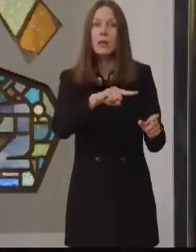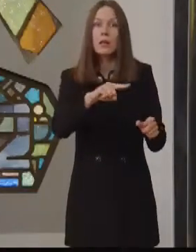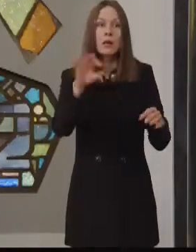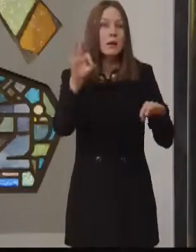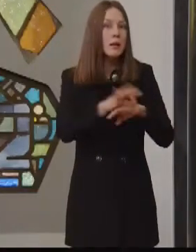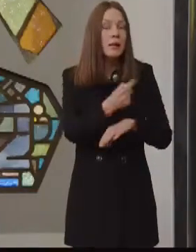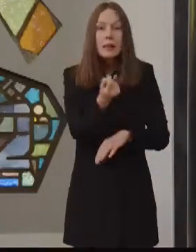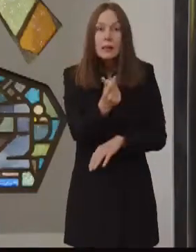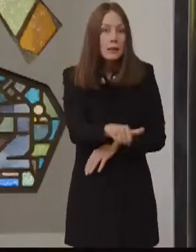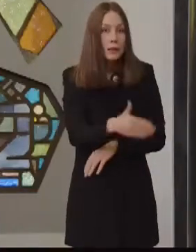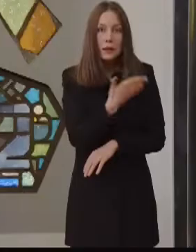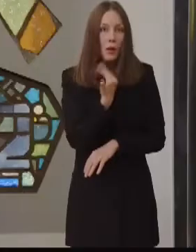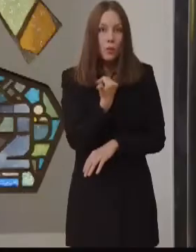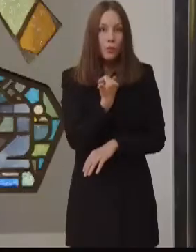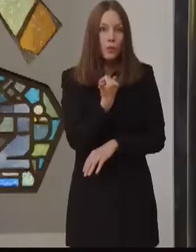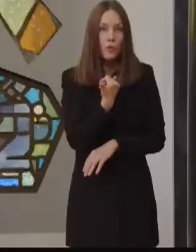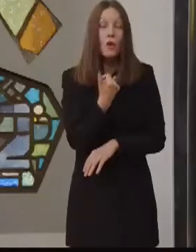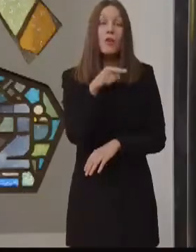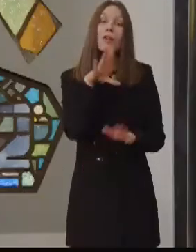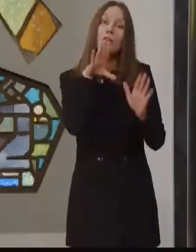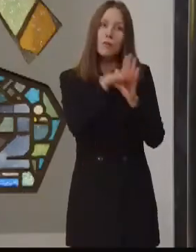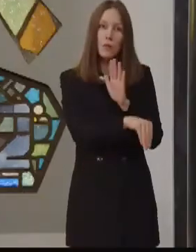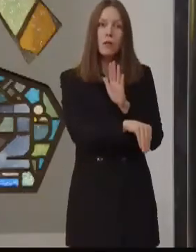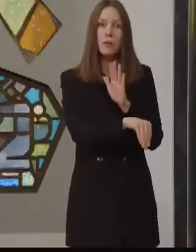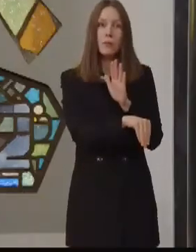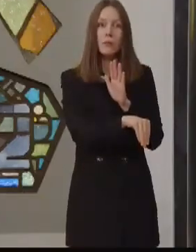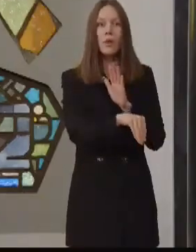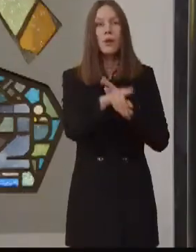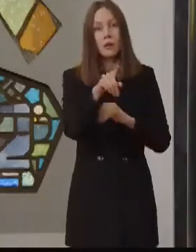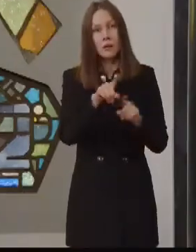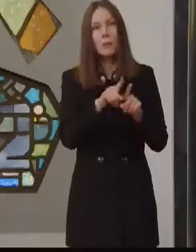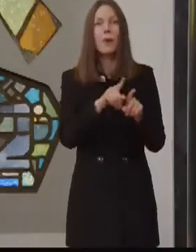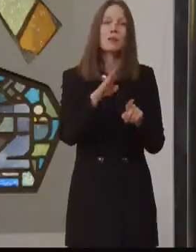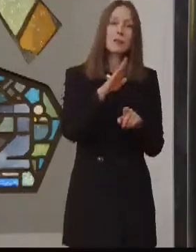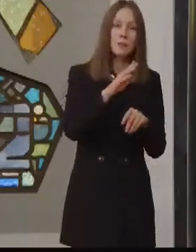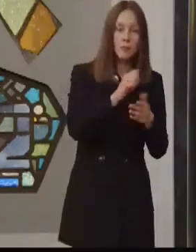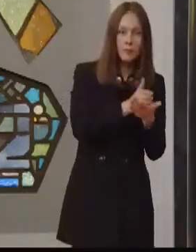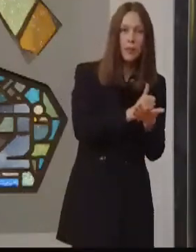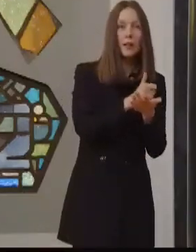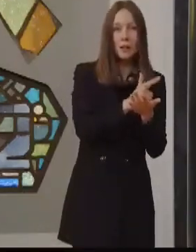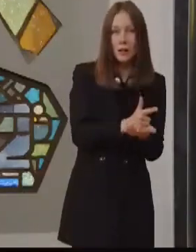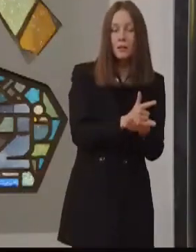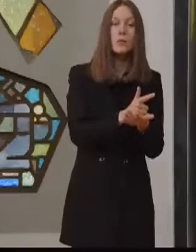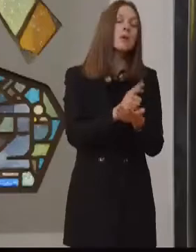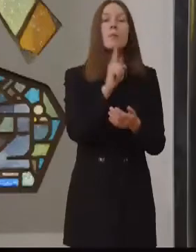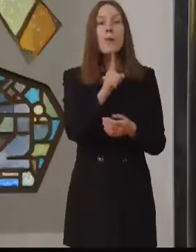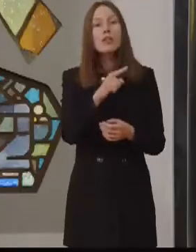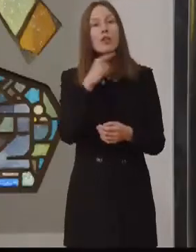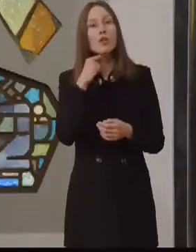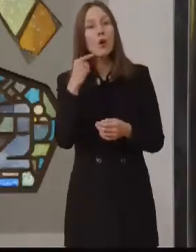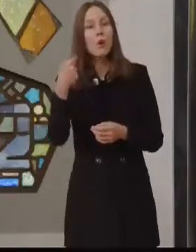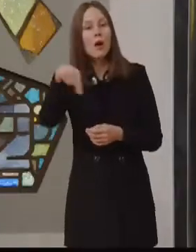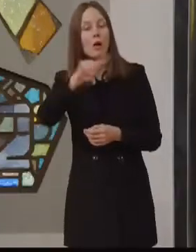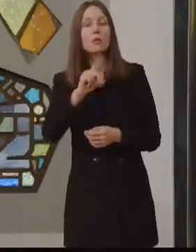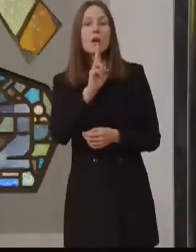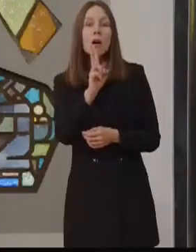40 years, there are about 60,000 people who have never married. They include